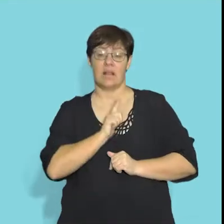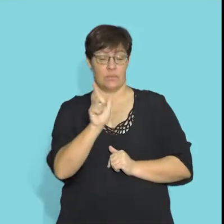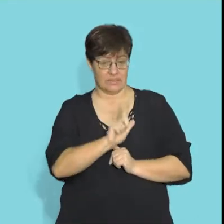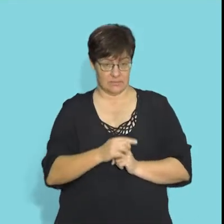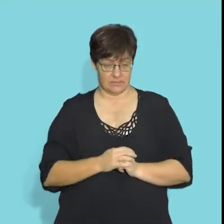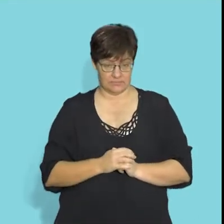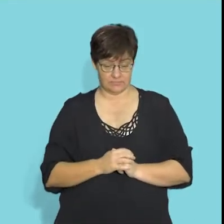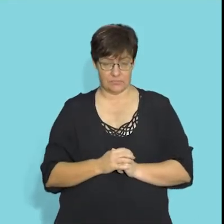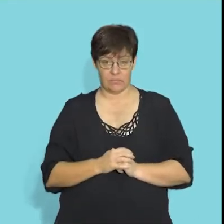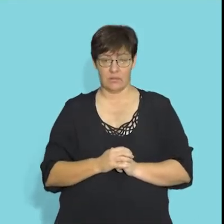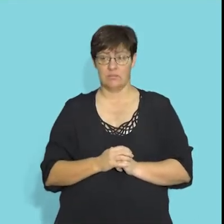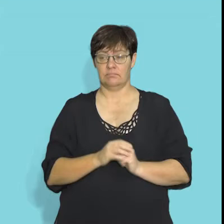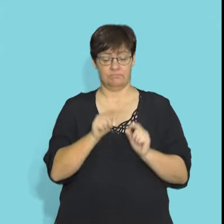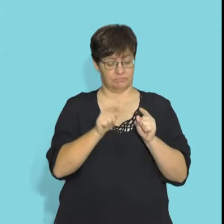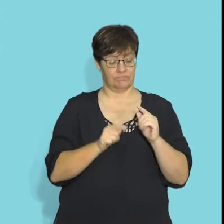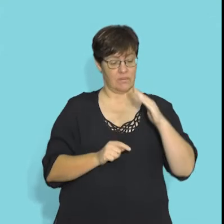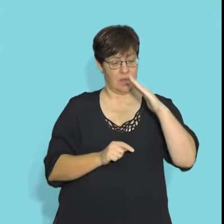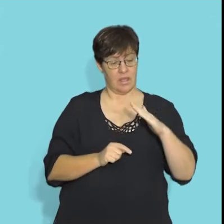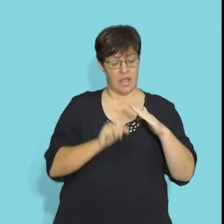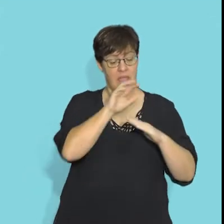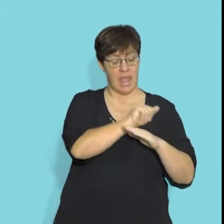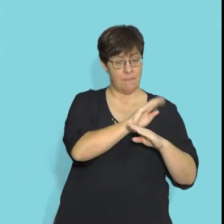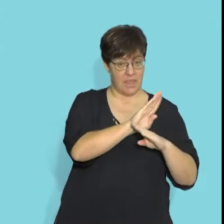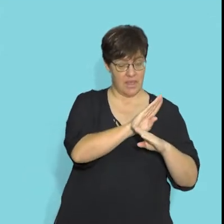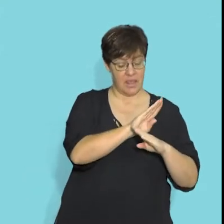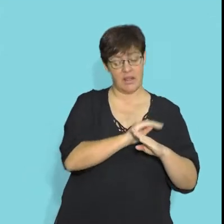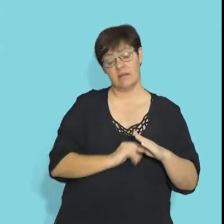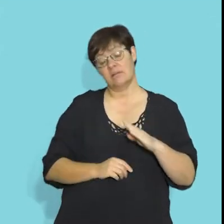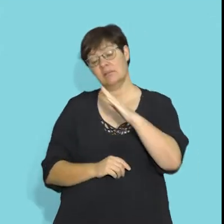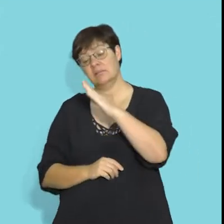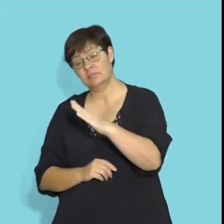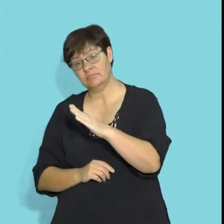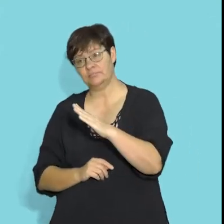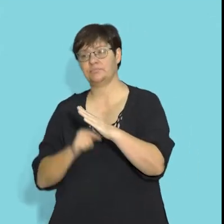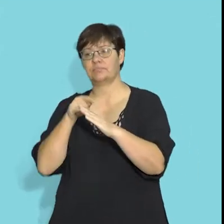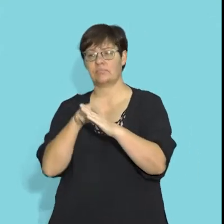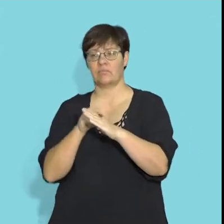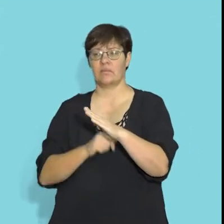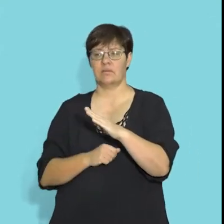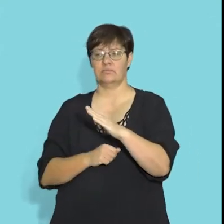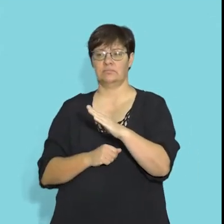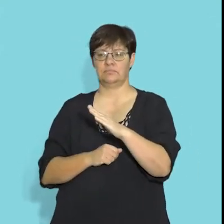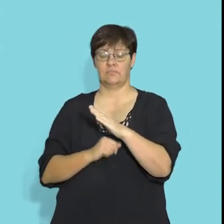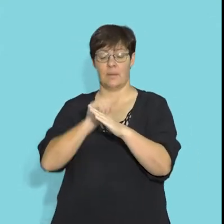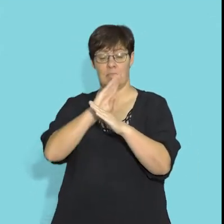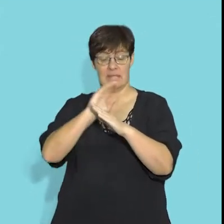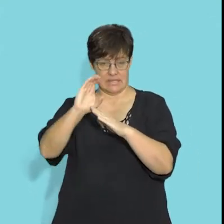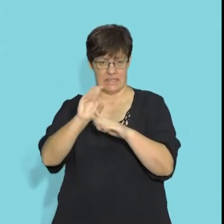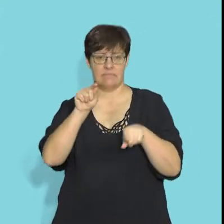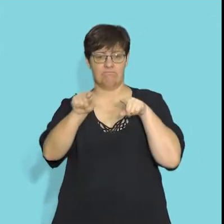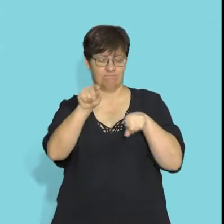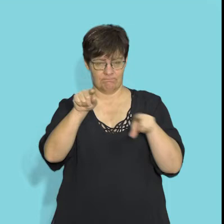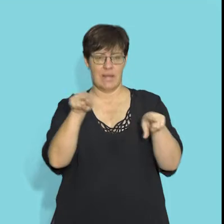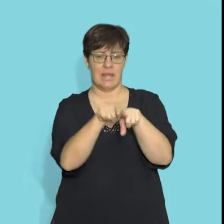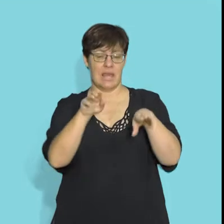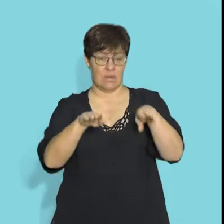What that's telling me is that the gradient between these two, the gradient of AB, is equal to the gradient of